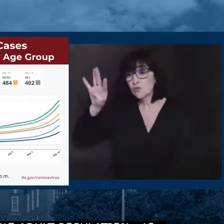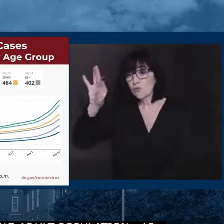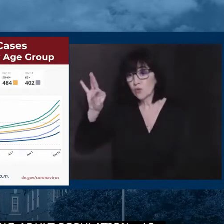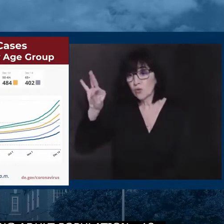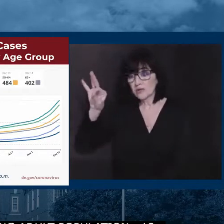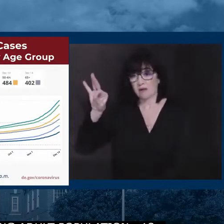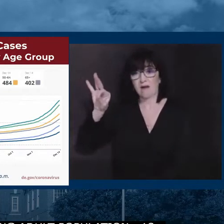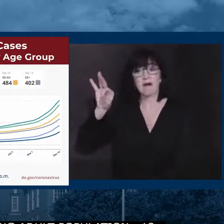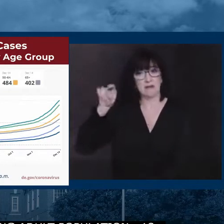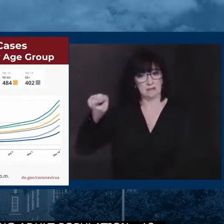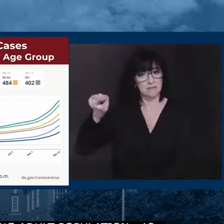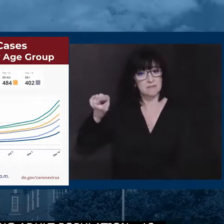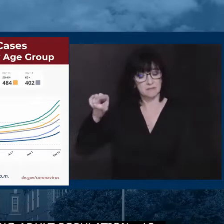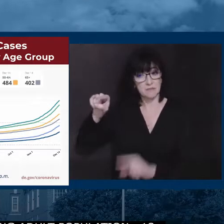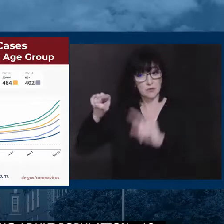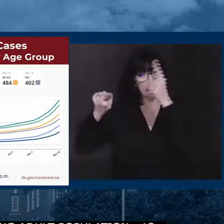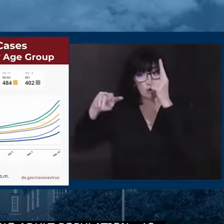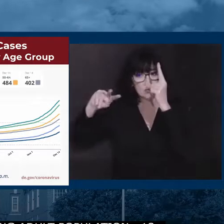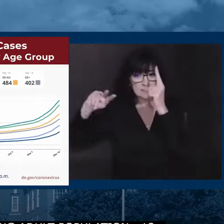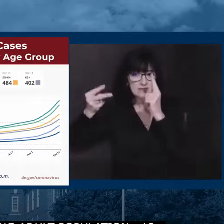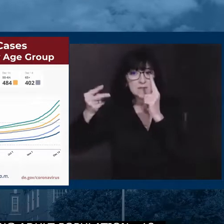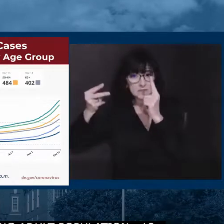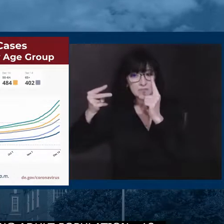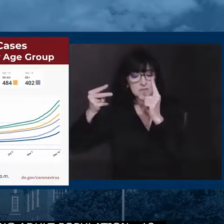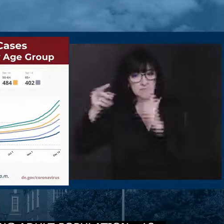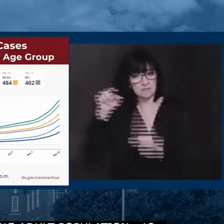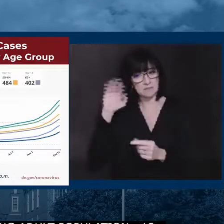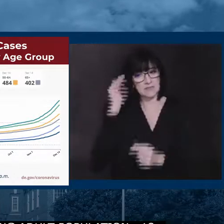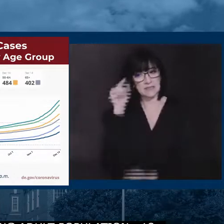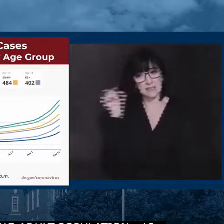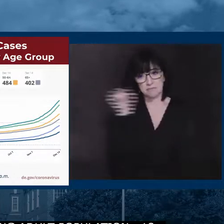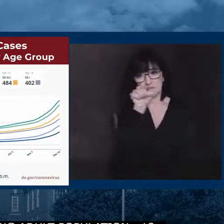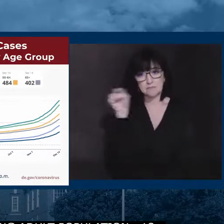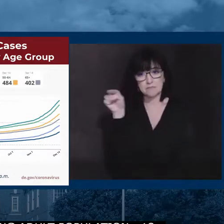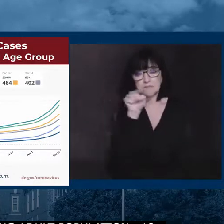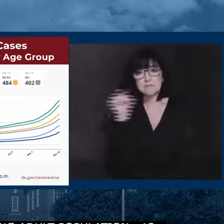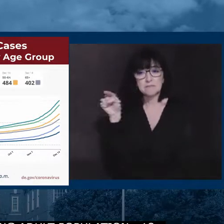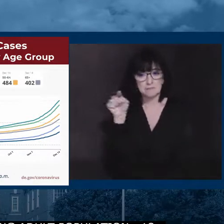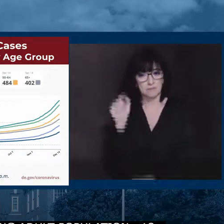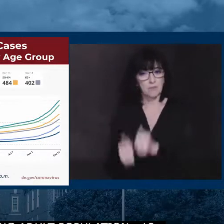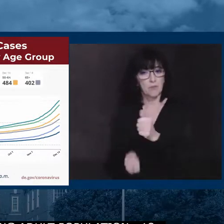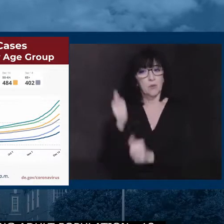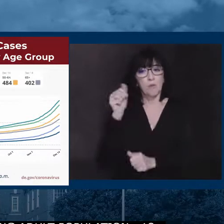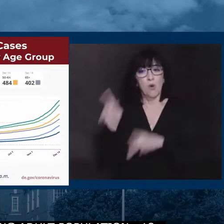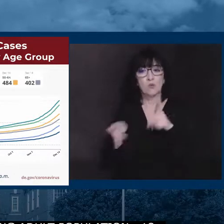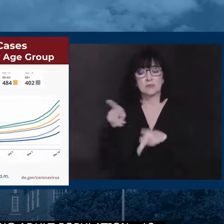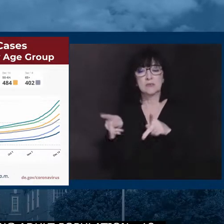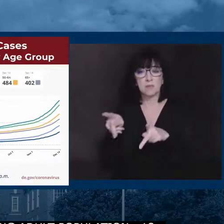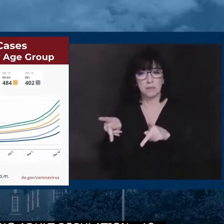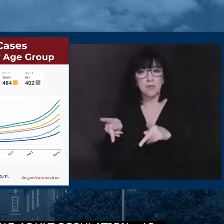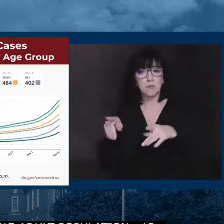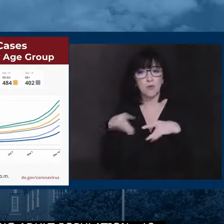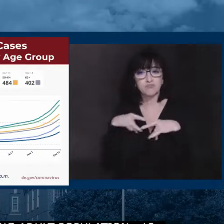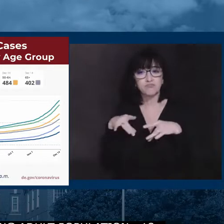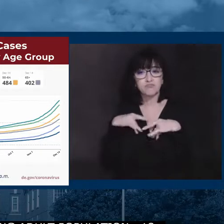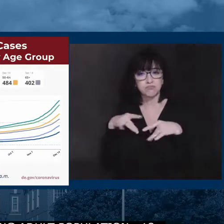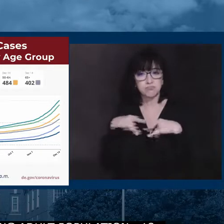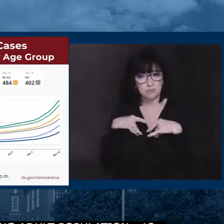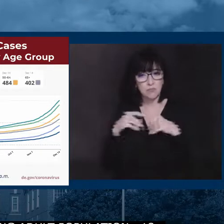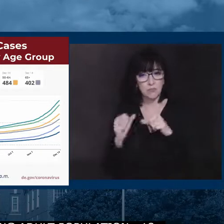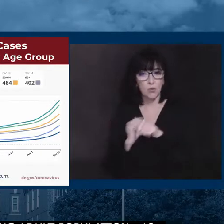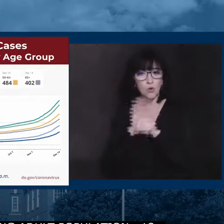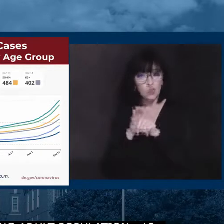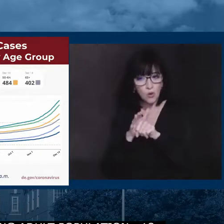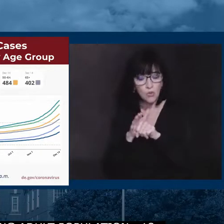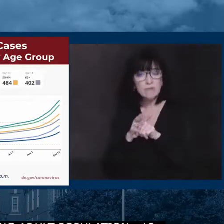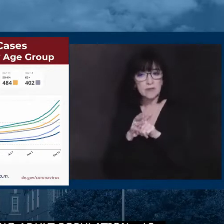is increasing at a similar rate and closing the gap there. And obviously, that's concerning. We'll talk a little